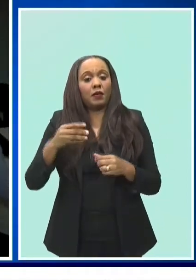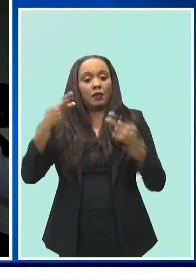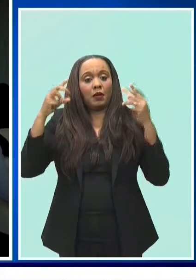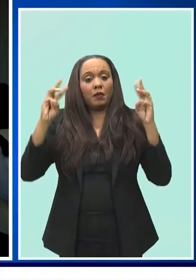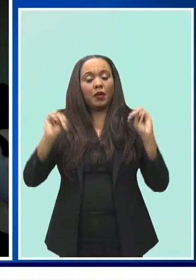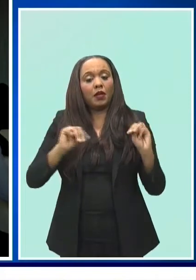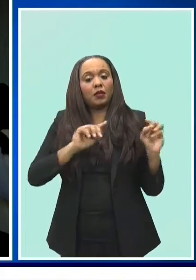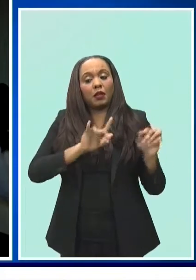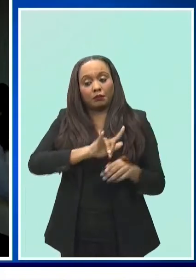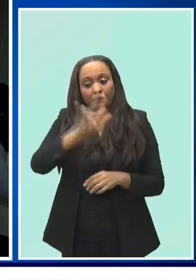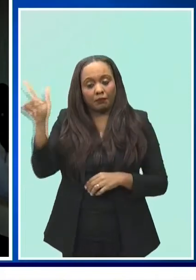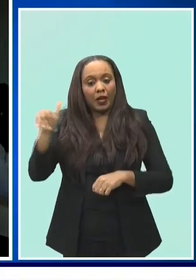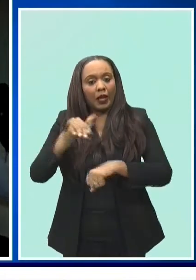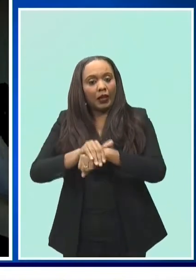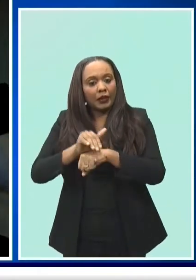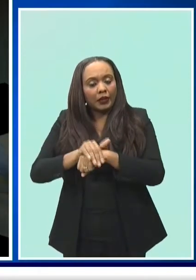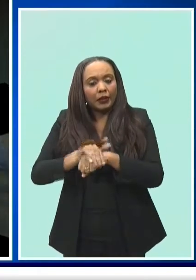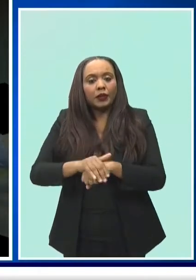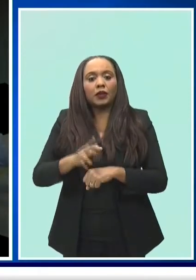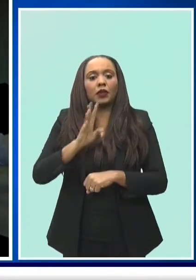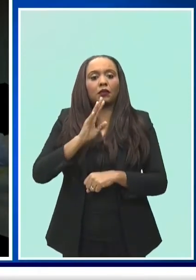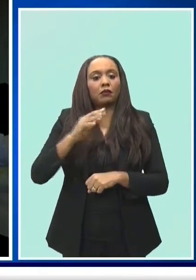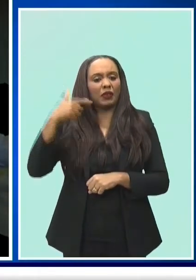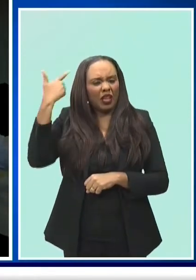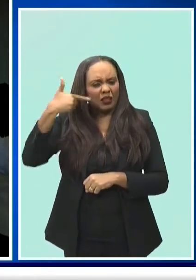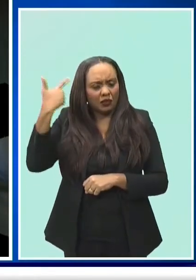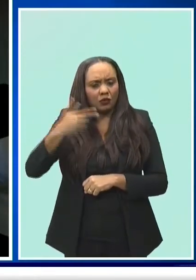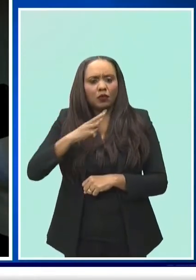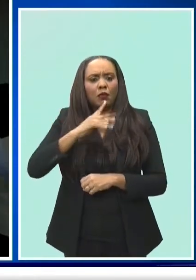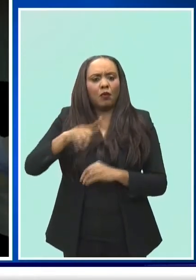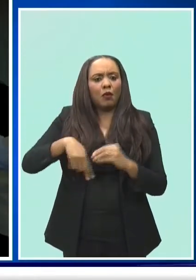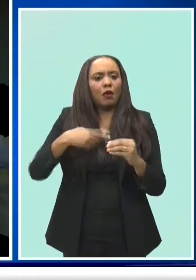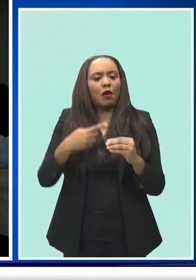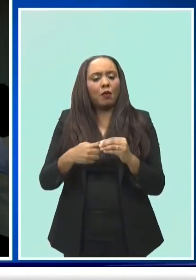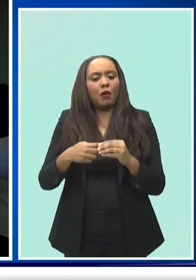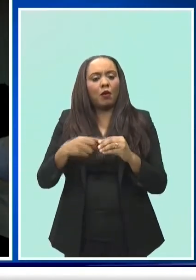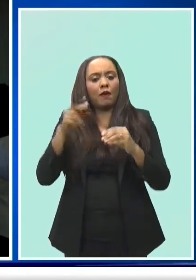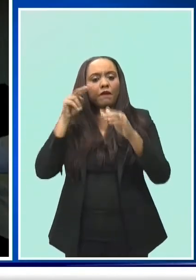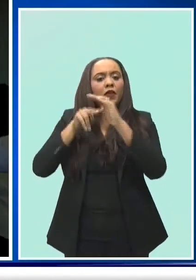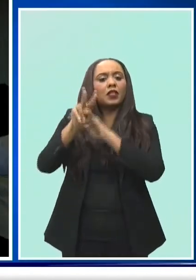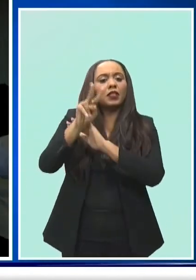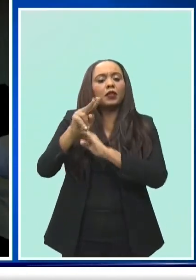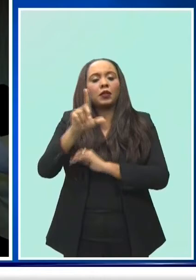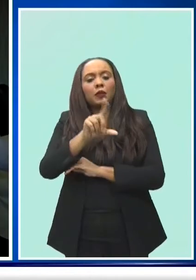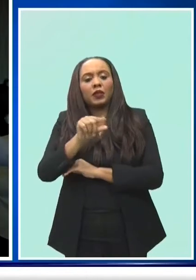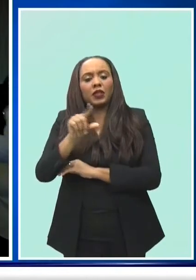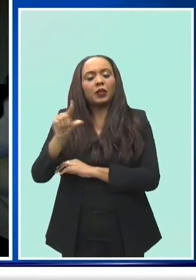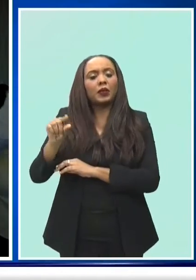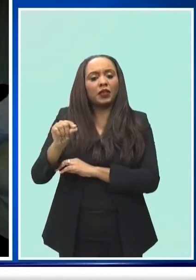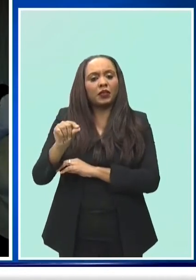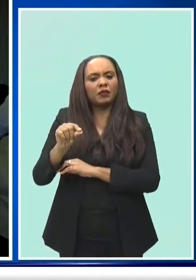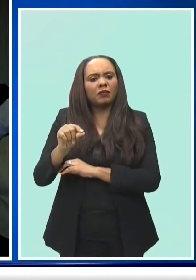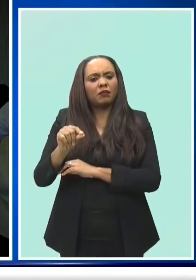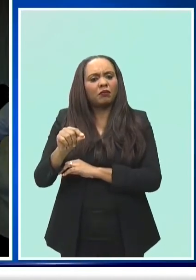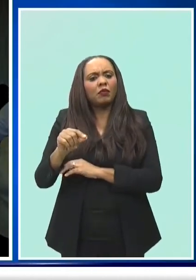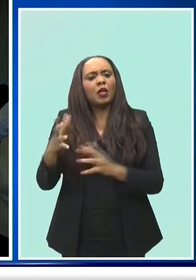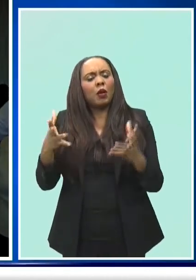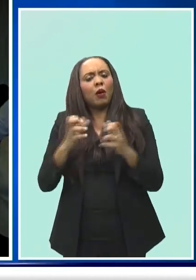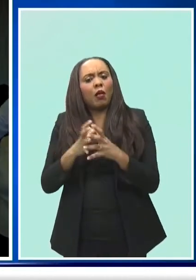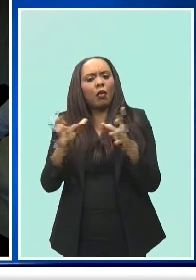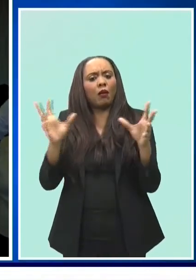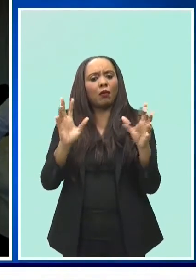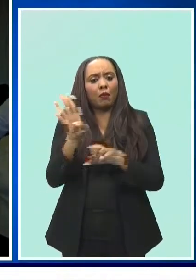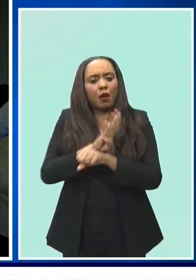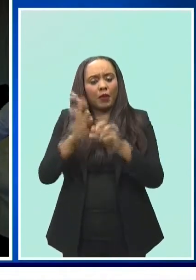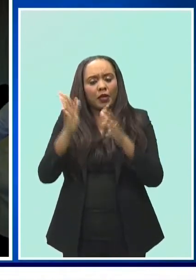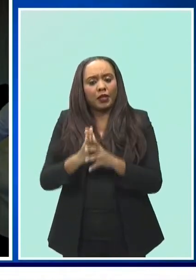which we spoke about the Vision 2020 and the homecoming of Barbadians. And the plan is to go to a number of cities and